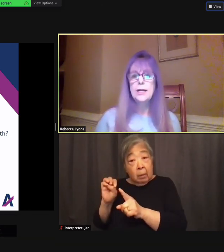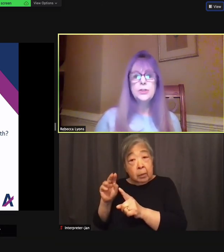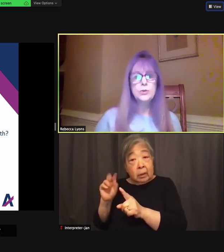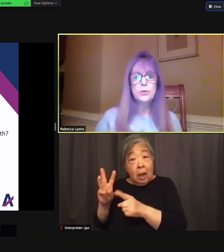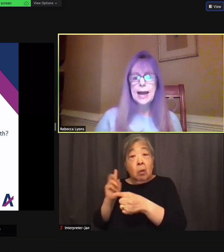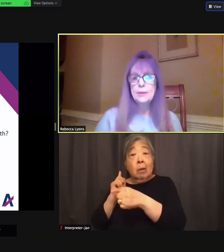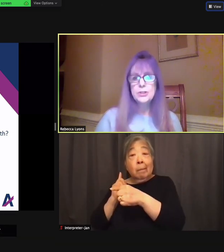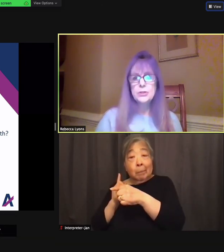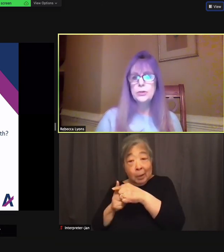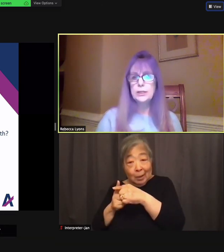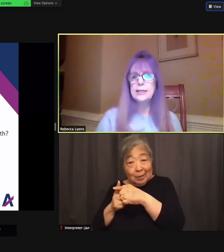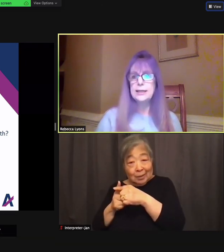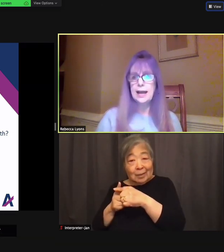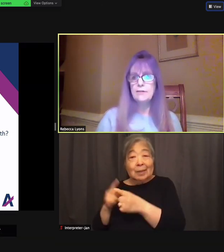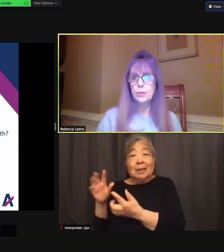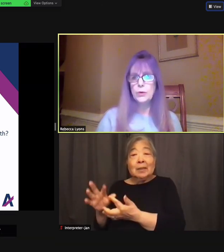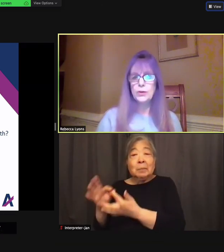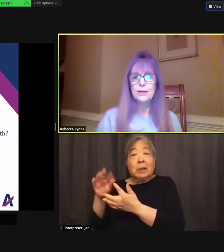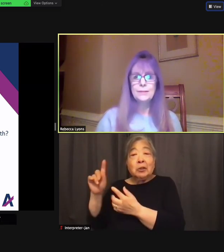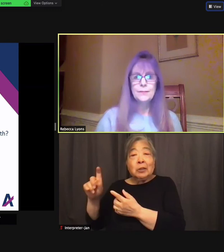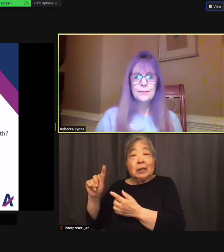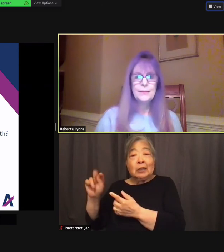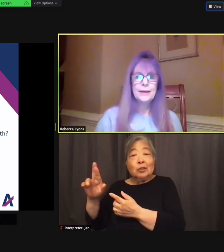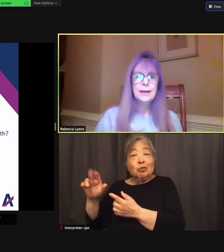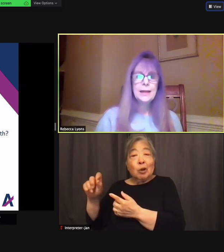trust. So you absolutely can have both.